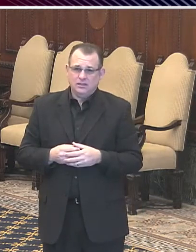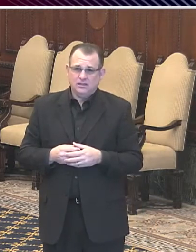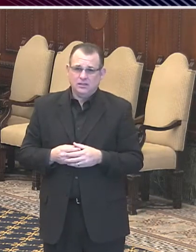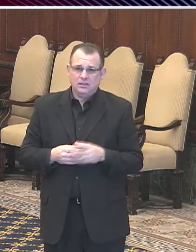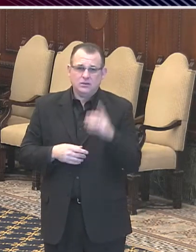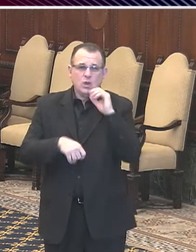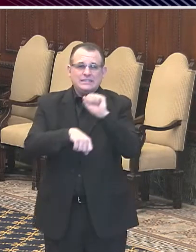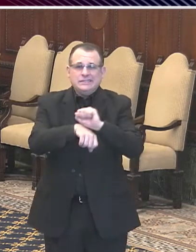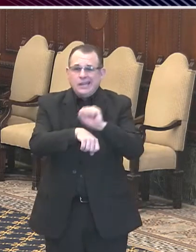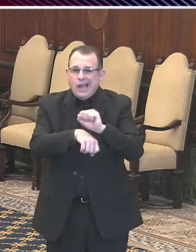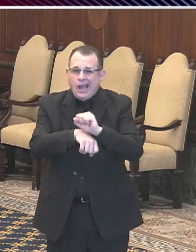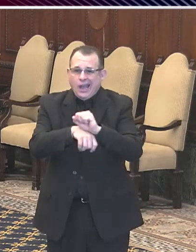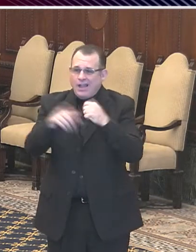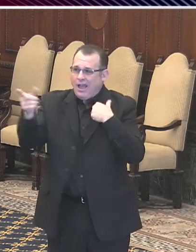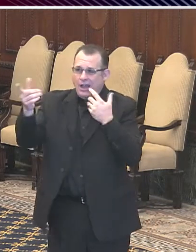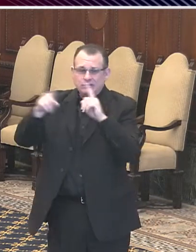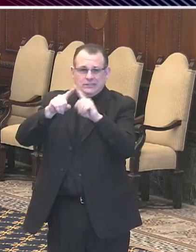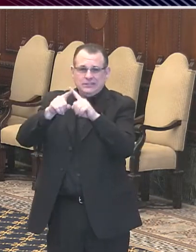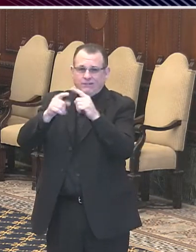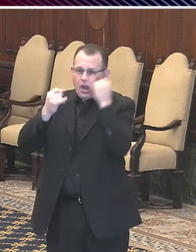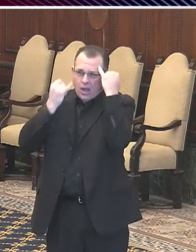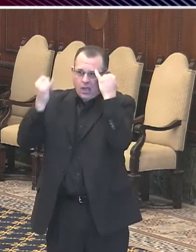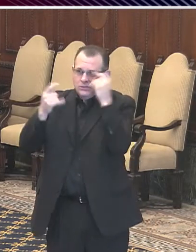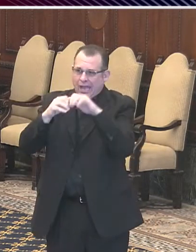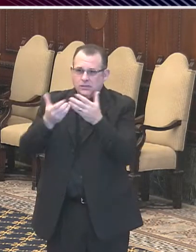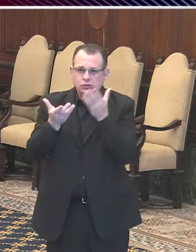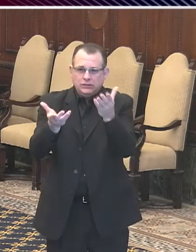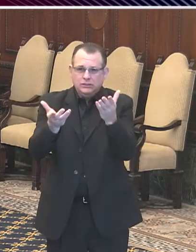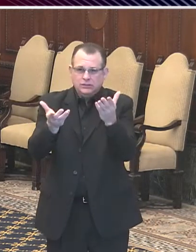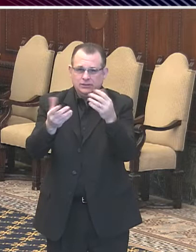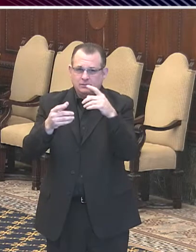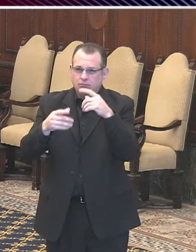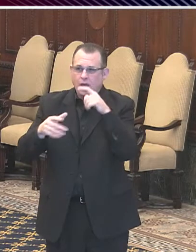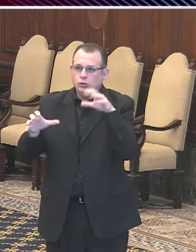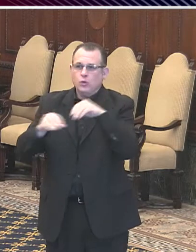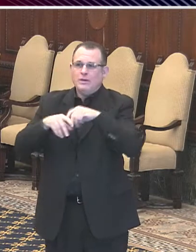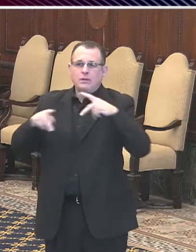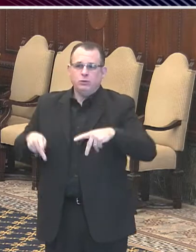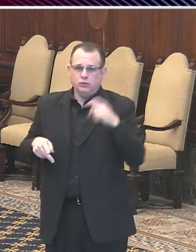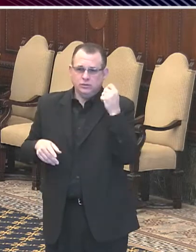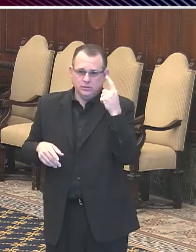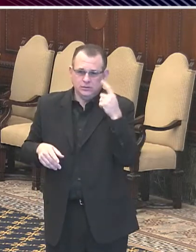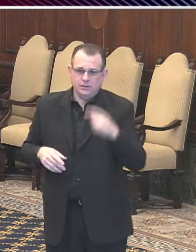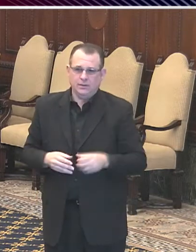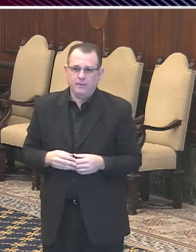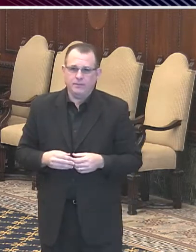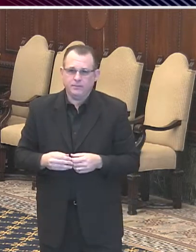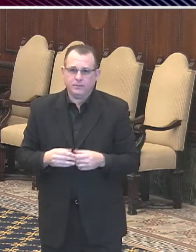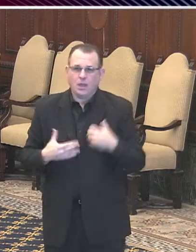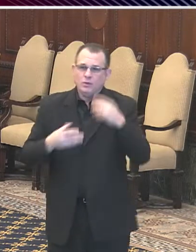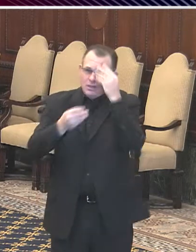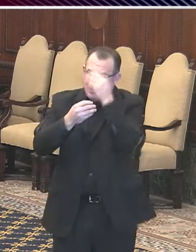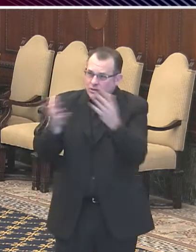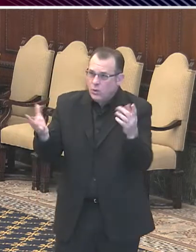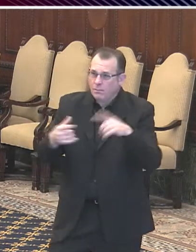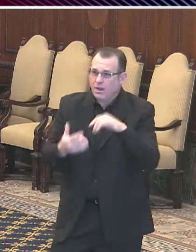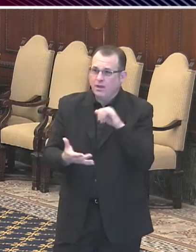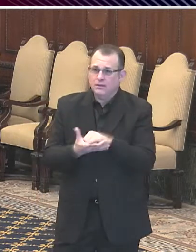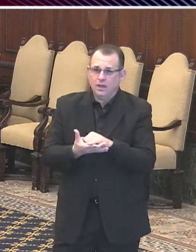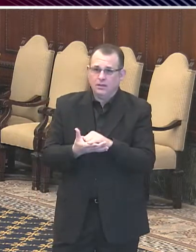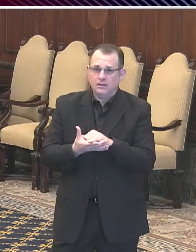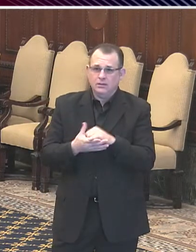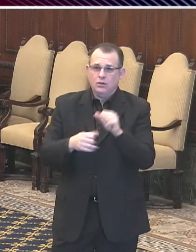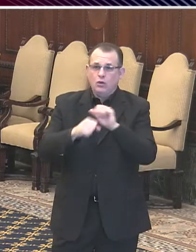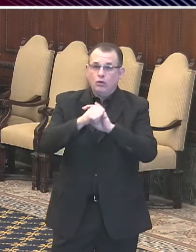online. So celebrate it, but not face-to-face with your family or friends. More information on the coronavirus is on